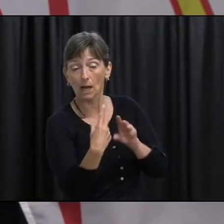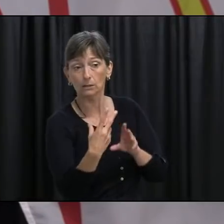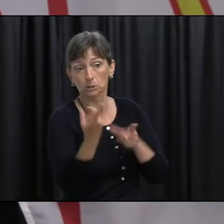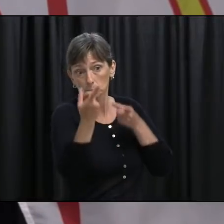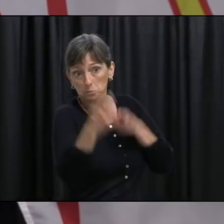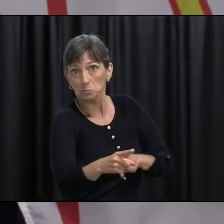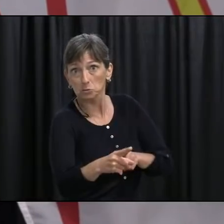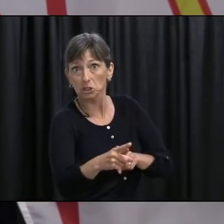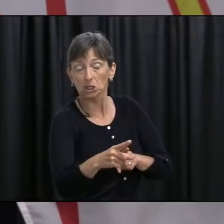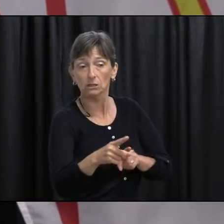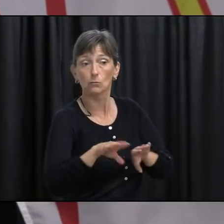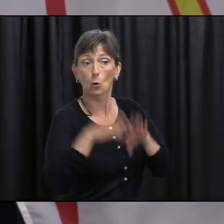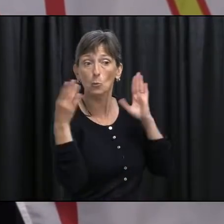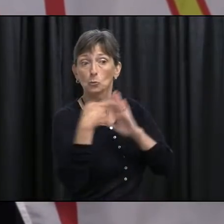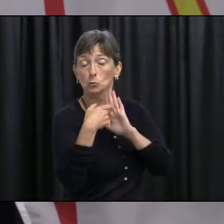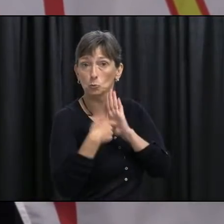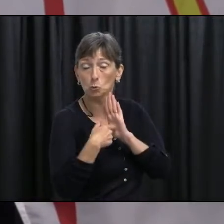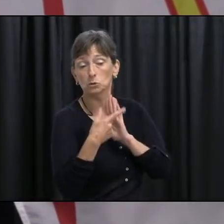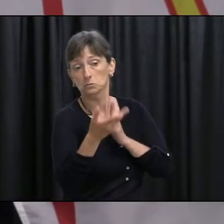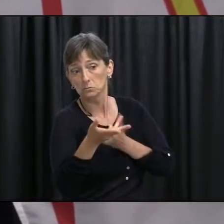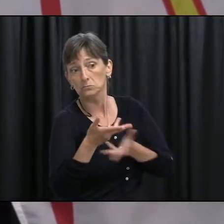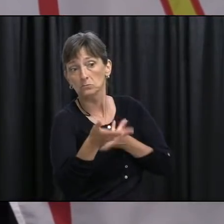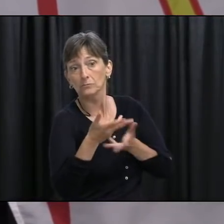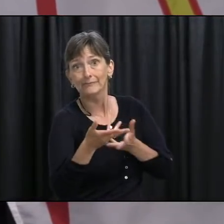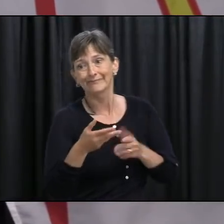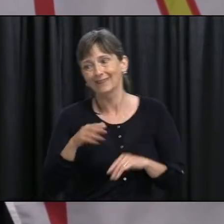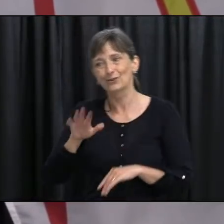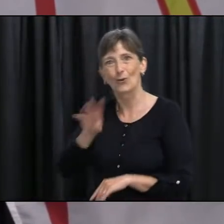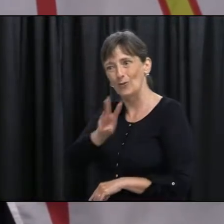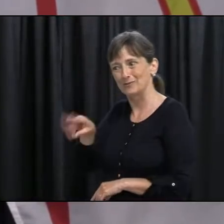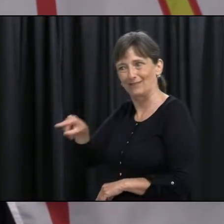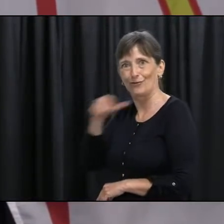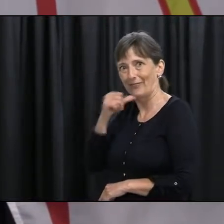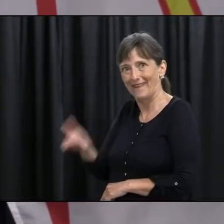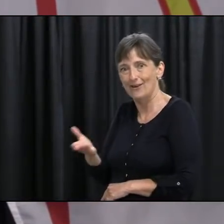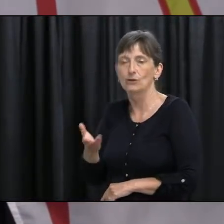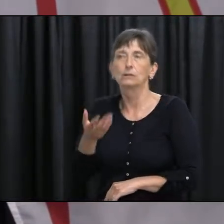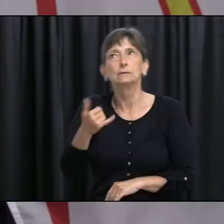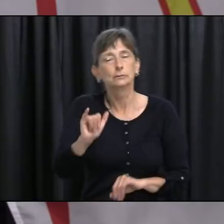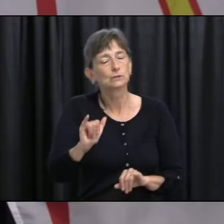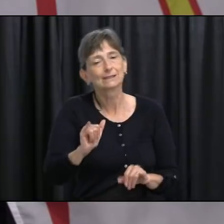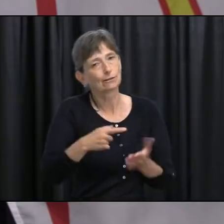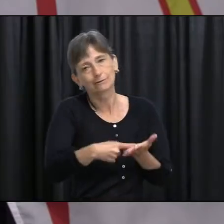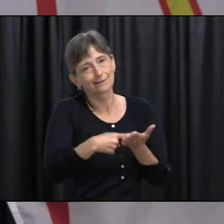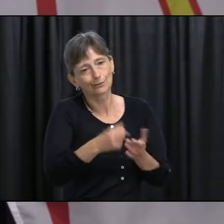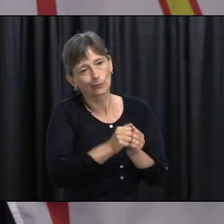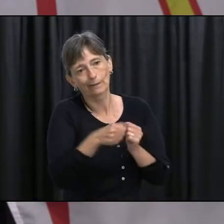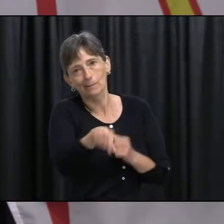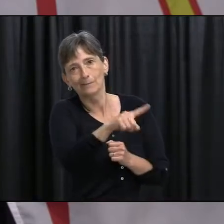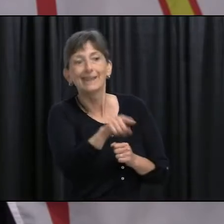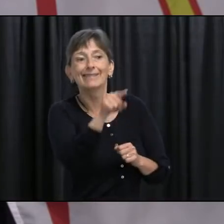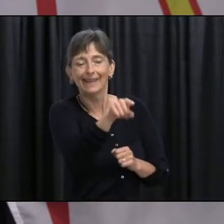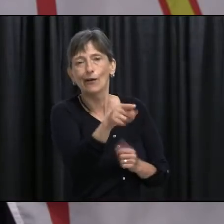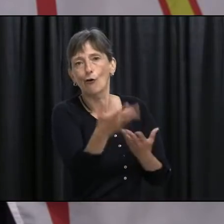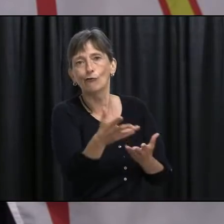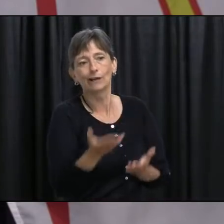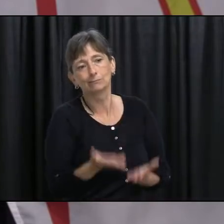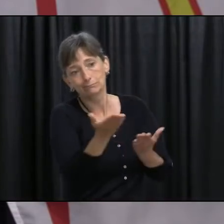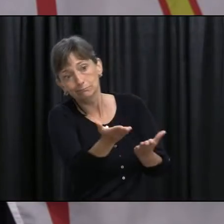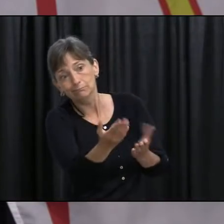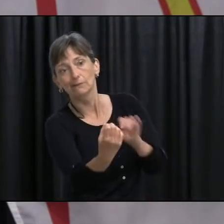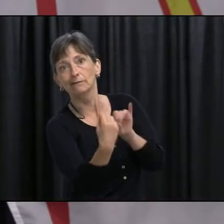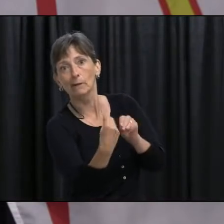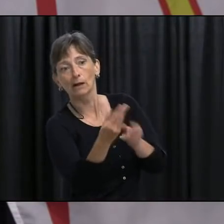So there's, even though we haven't seen it on the website, doesn't mean that it hasn't been out there for people to view and to provide